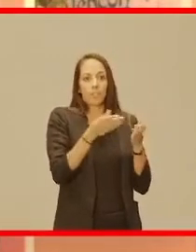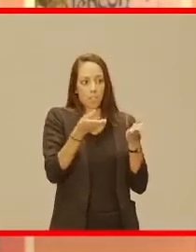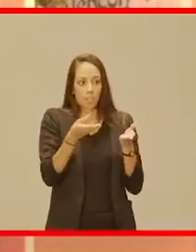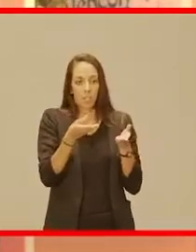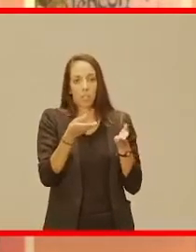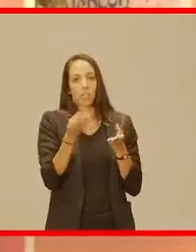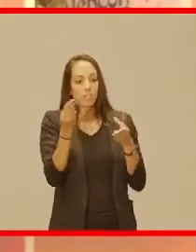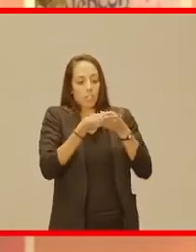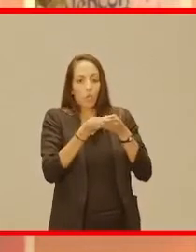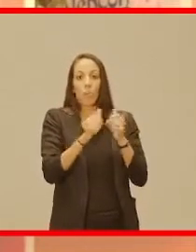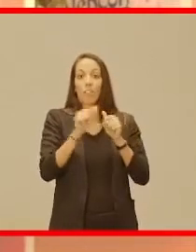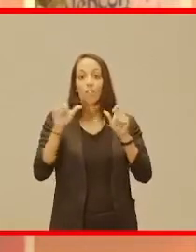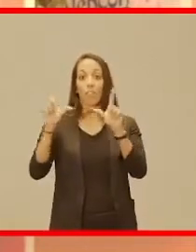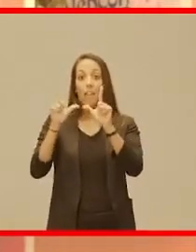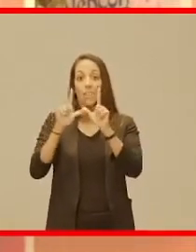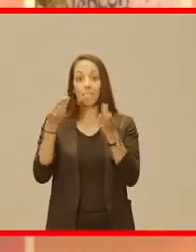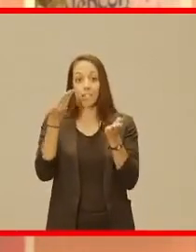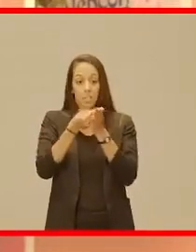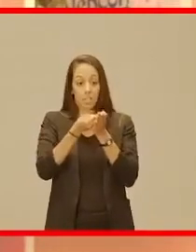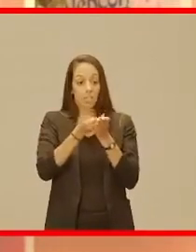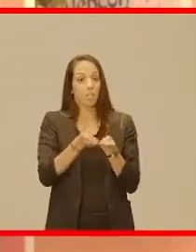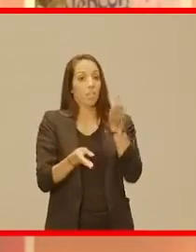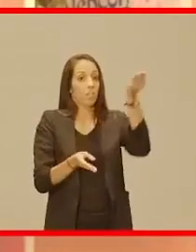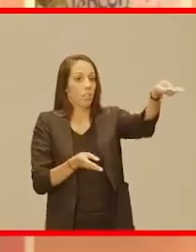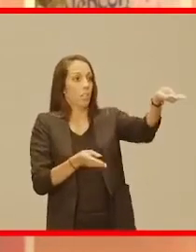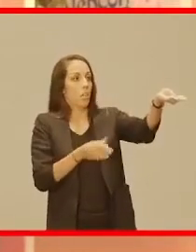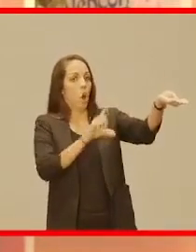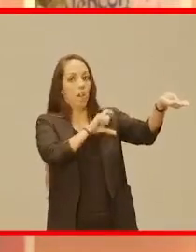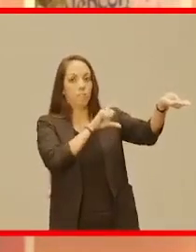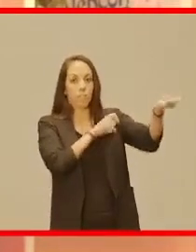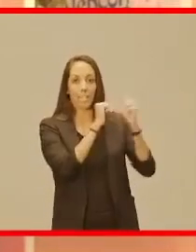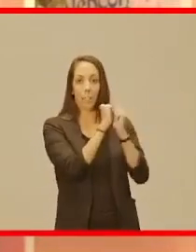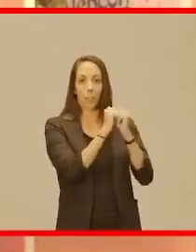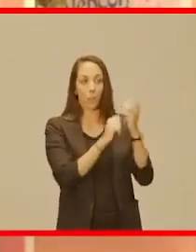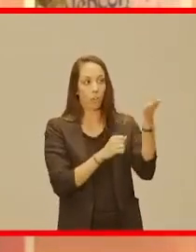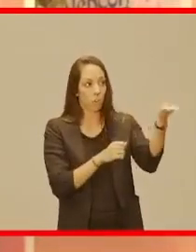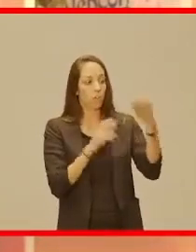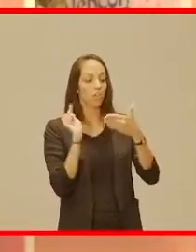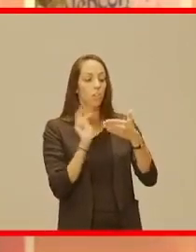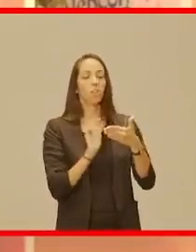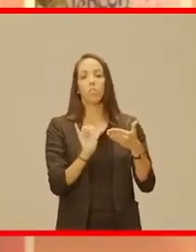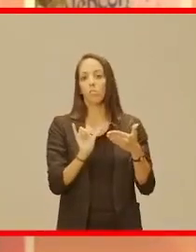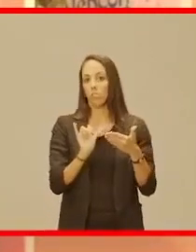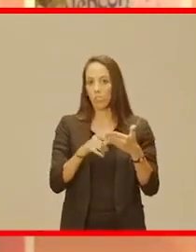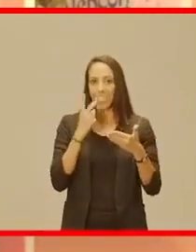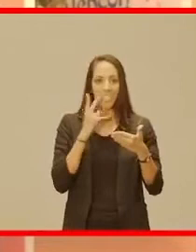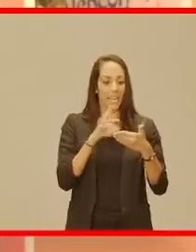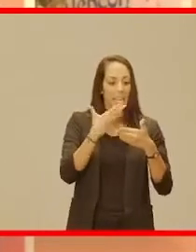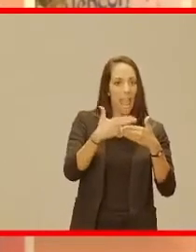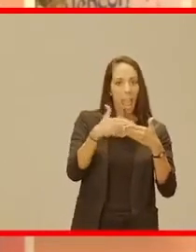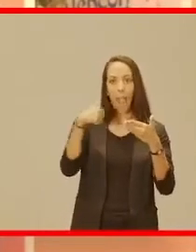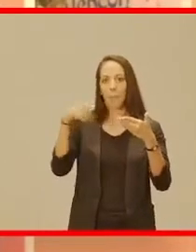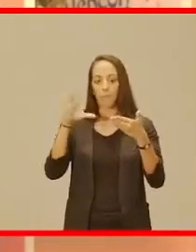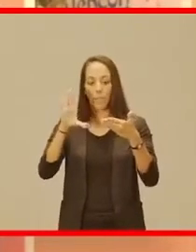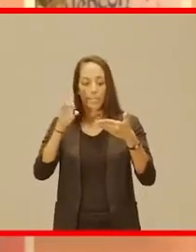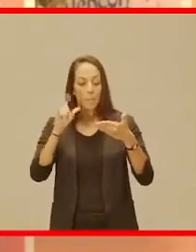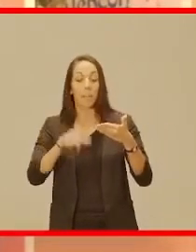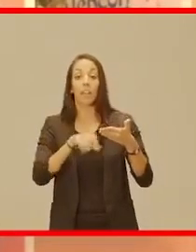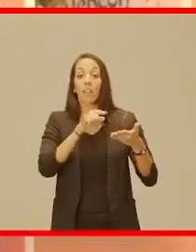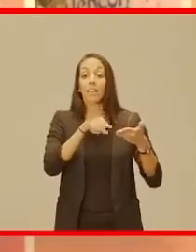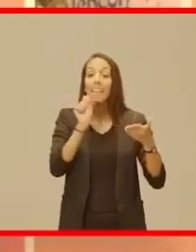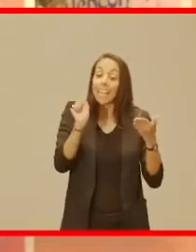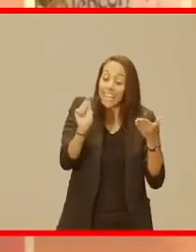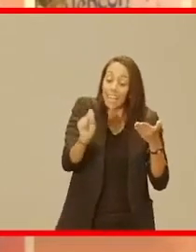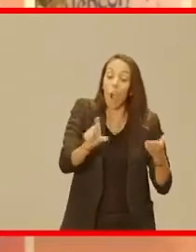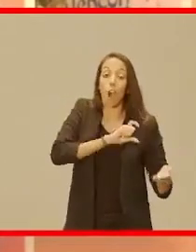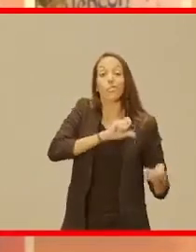emergency contact. So that way the officer can actually, or a first respondent can actually call somebody. It could be a caretaker, it could be a